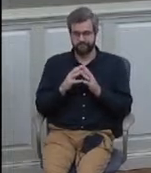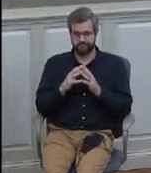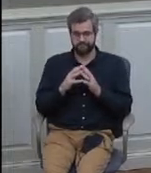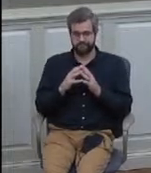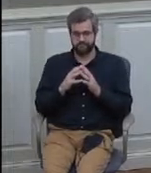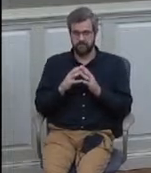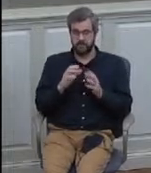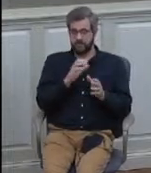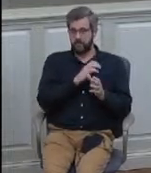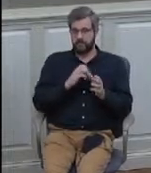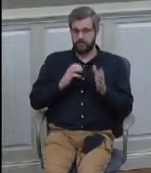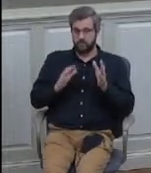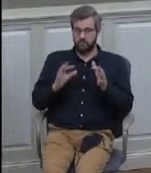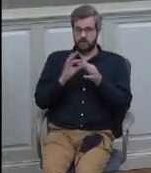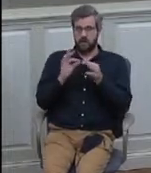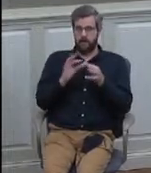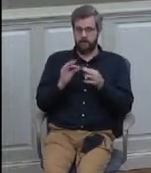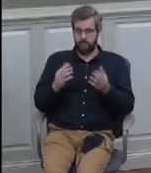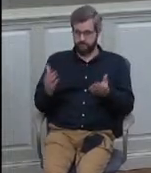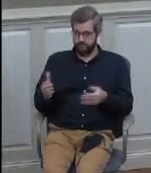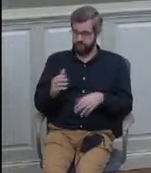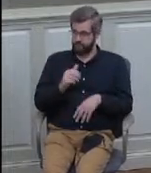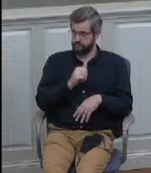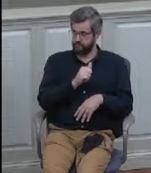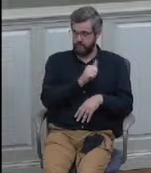Commissioner comments.